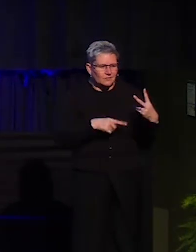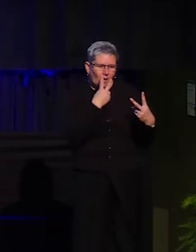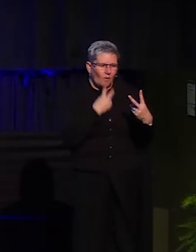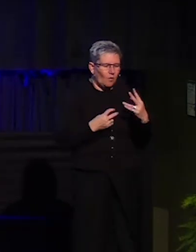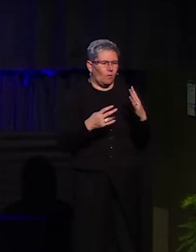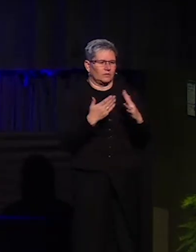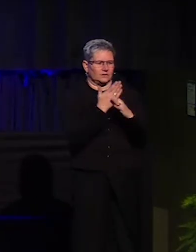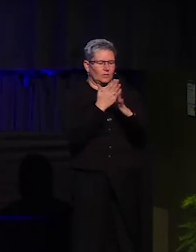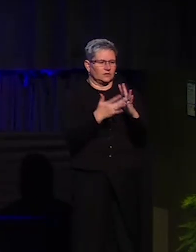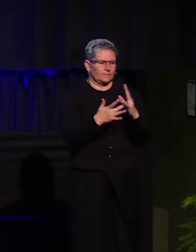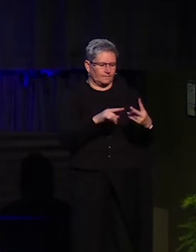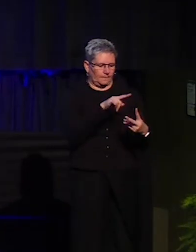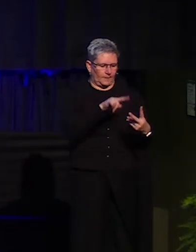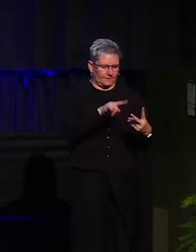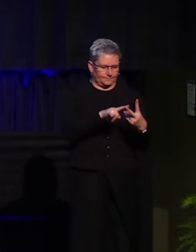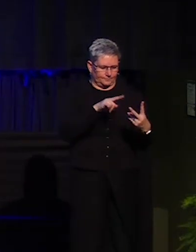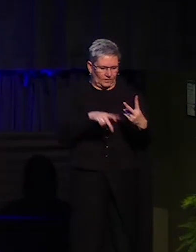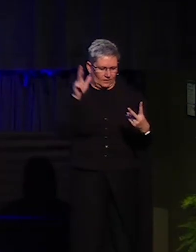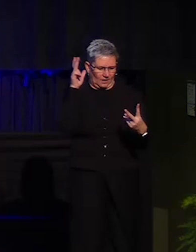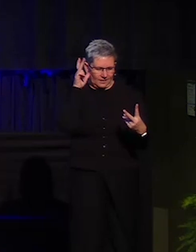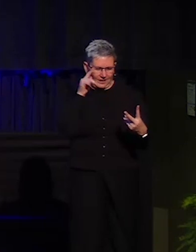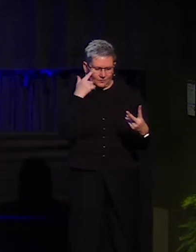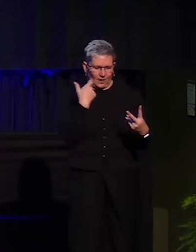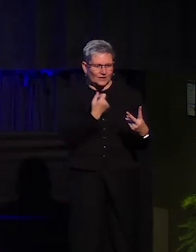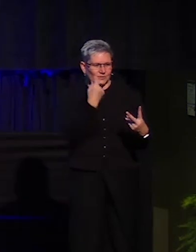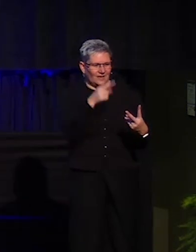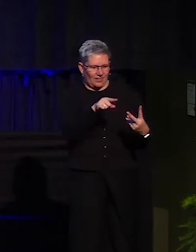So with the audio option, you need to understand the user context.